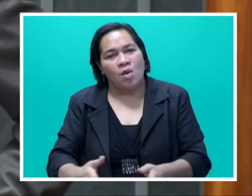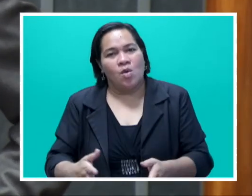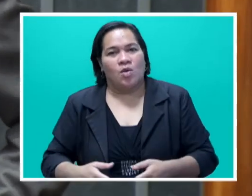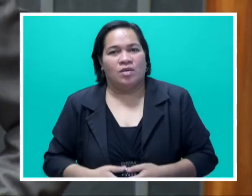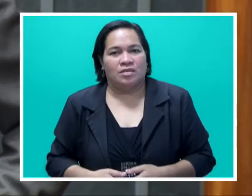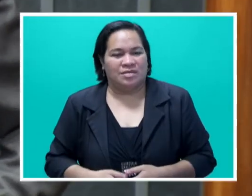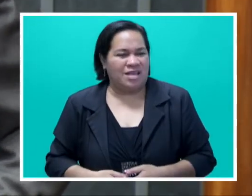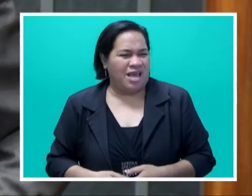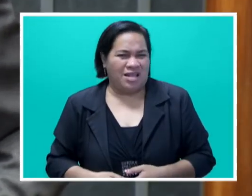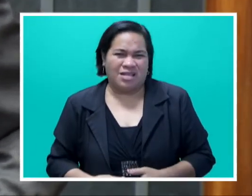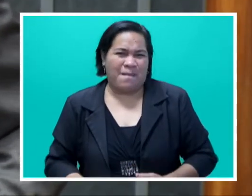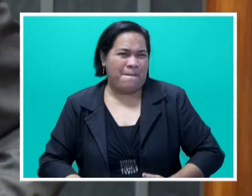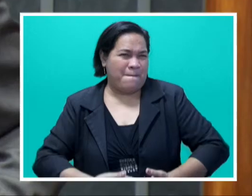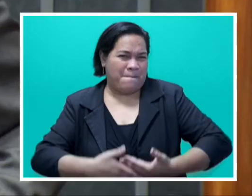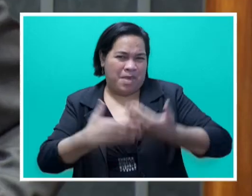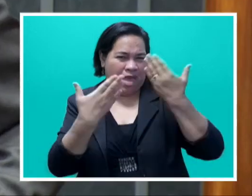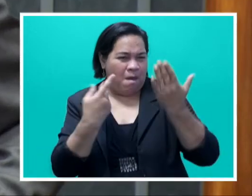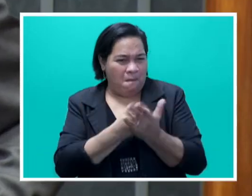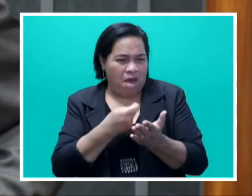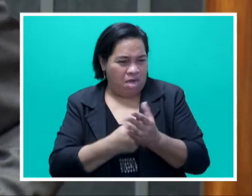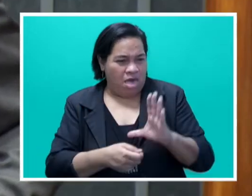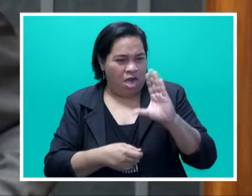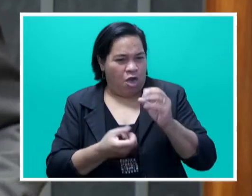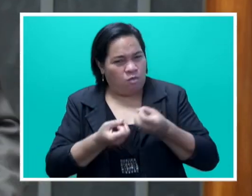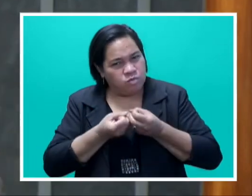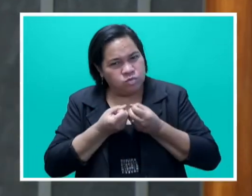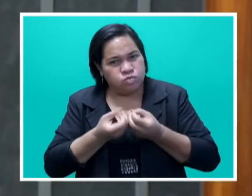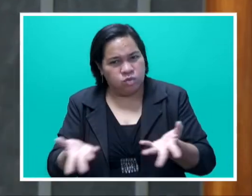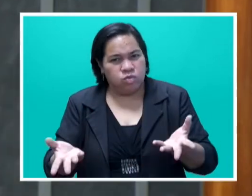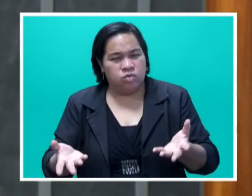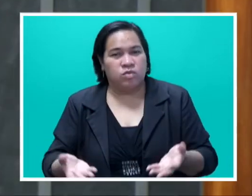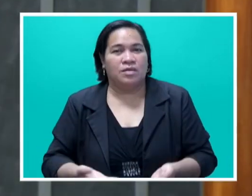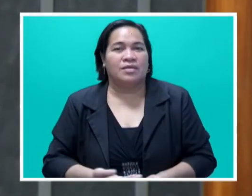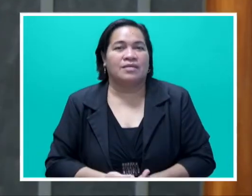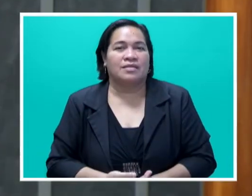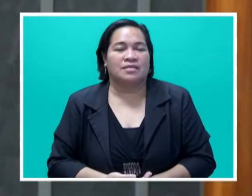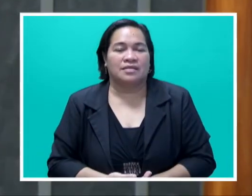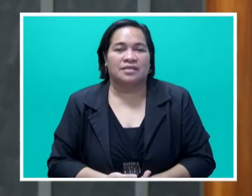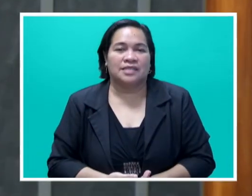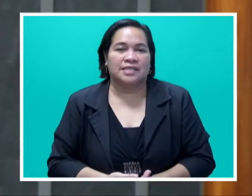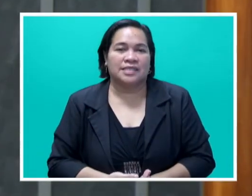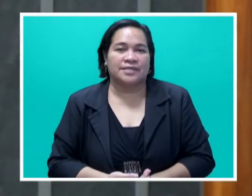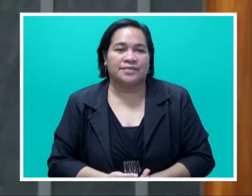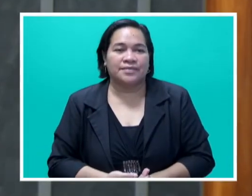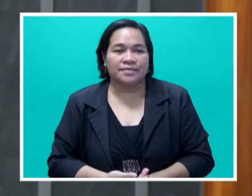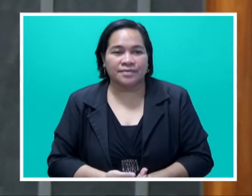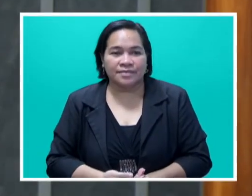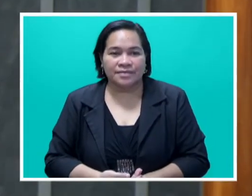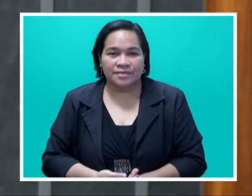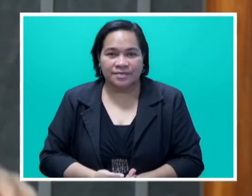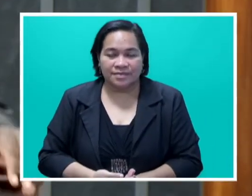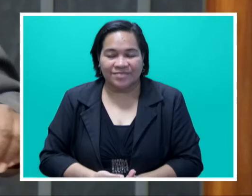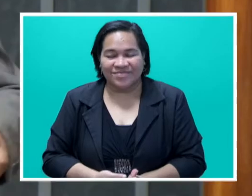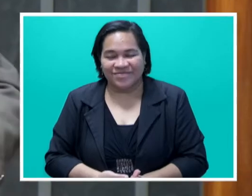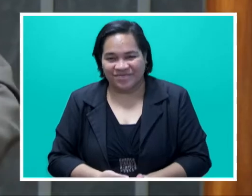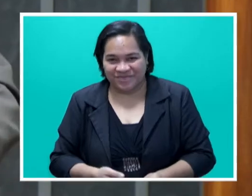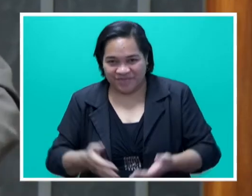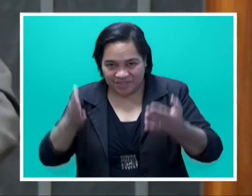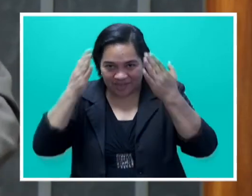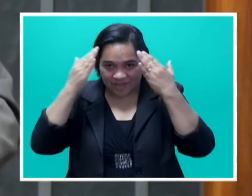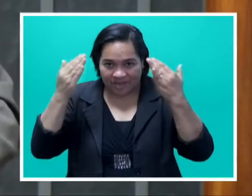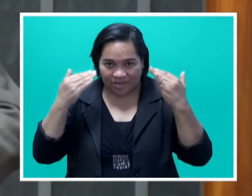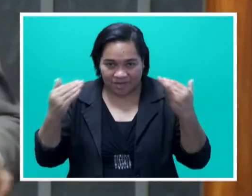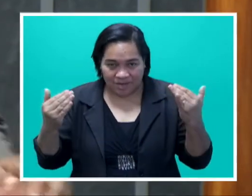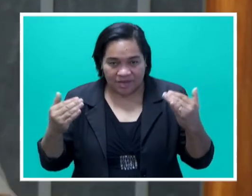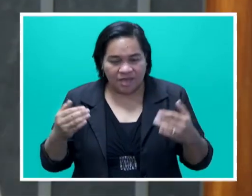That's huge, Mr. Speaker, sir. That's huge. Order. Mr. Speaker, Order. sir, Order. it